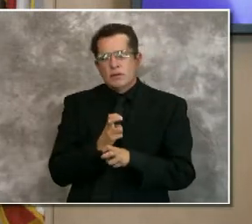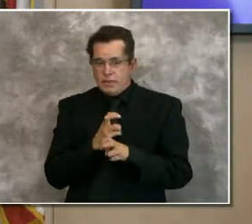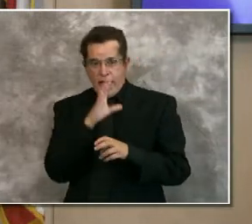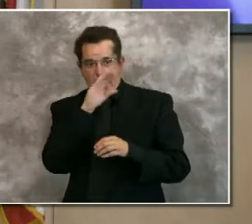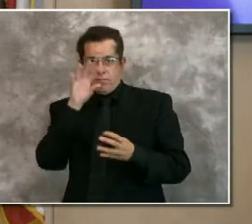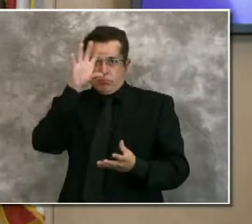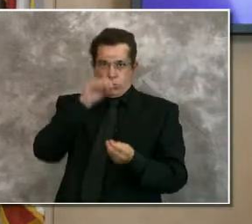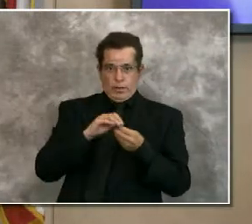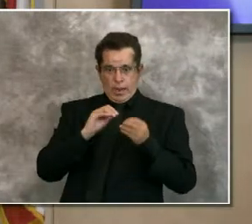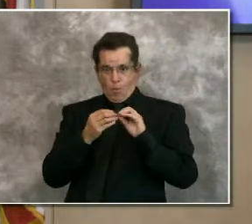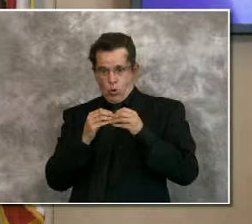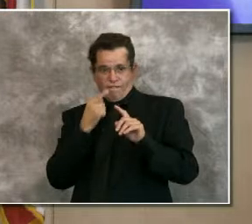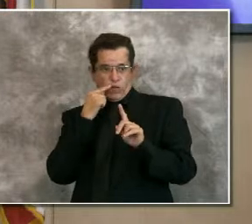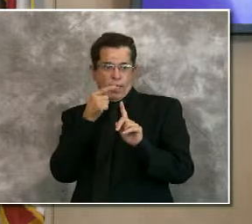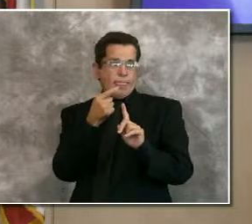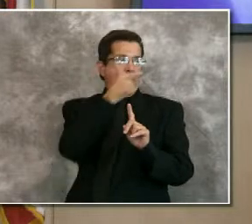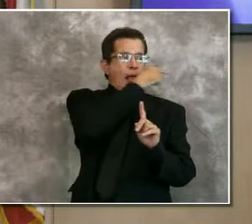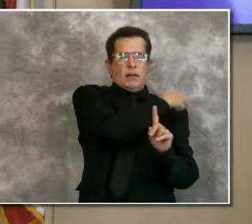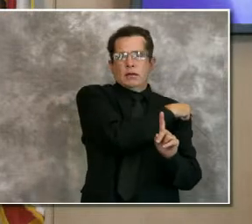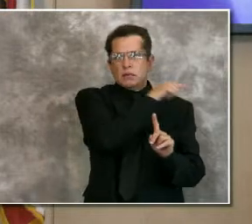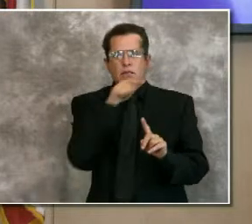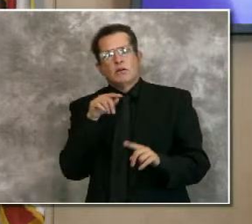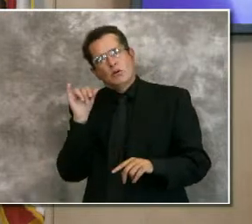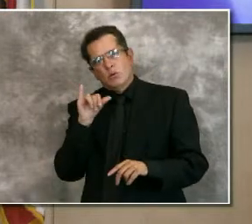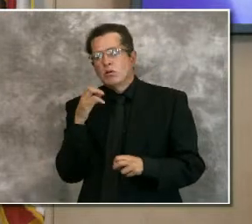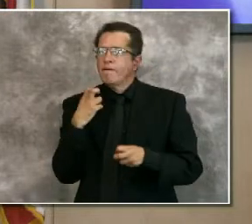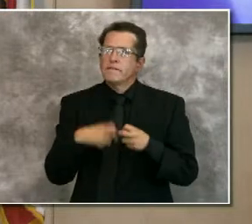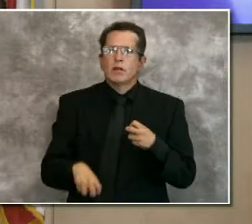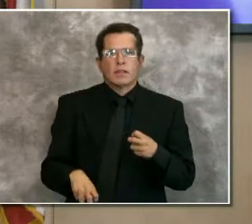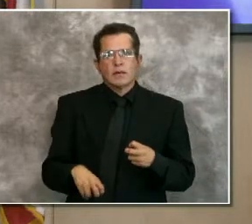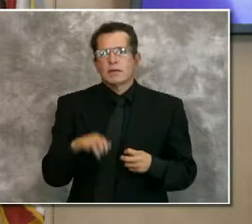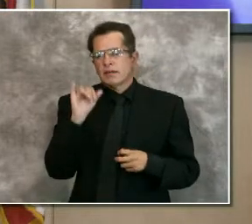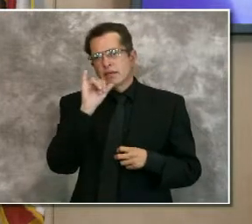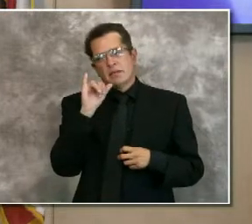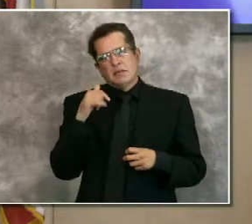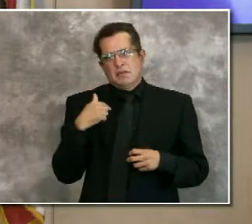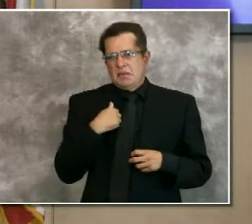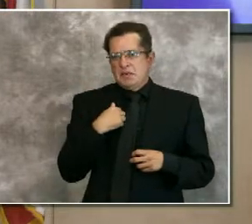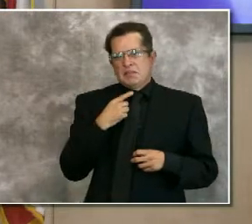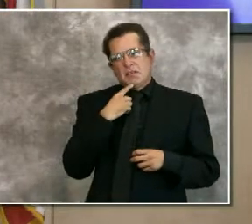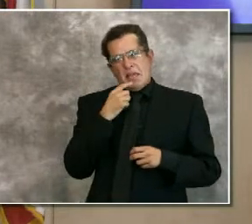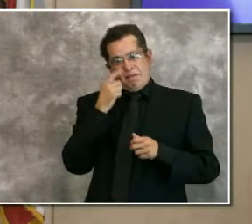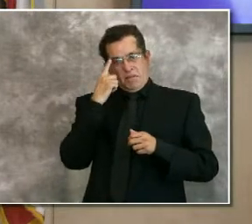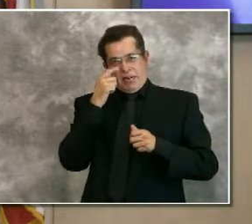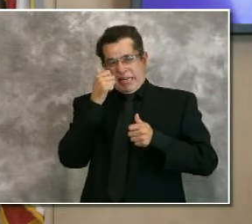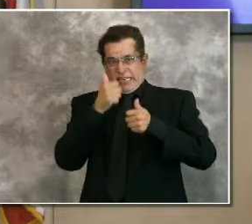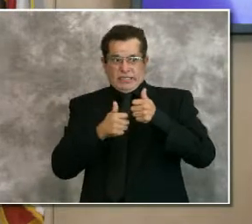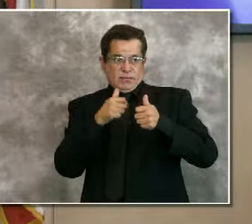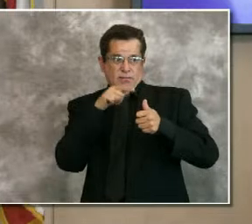the other close contacts that individuals might give. I would say that the general